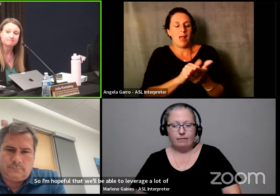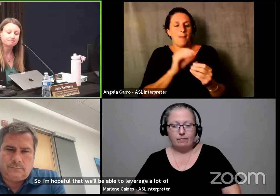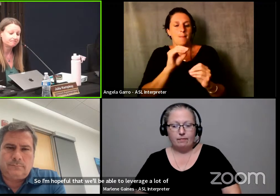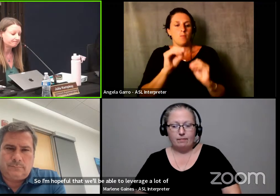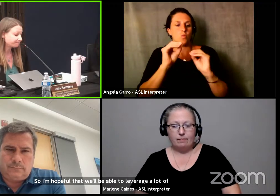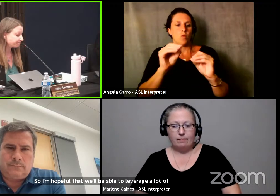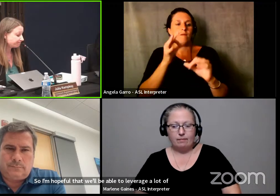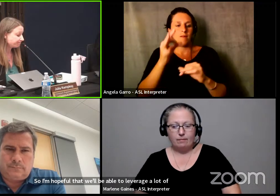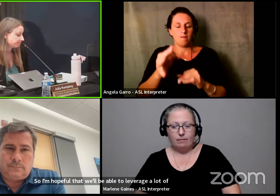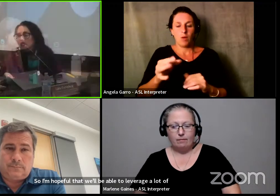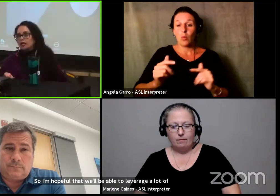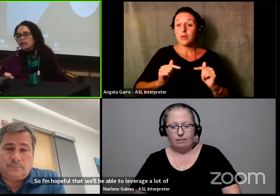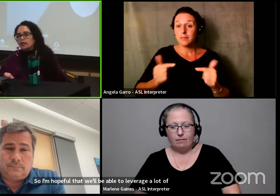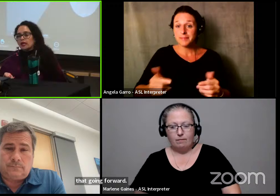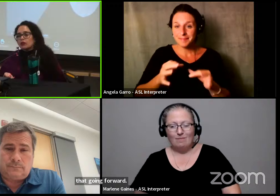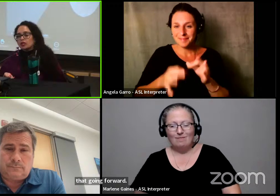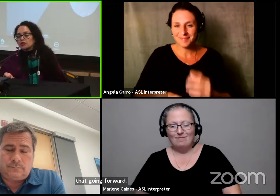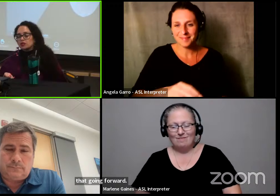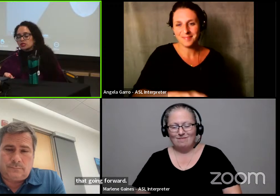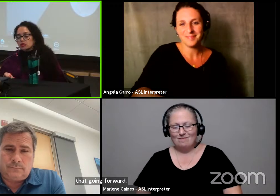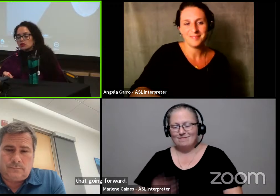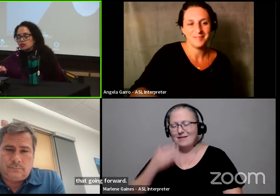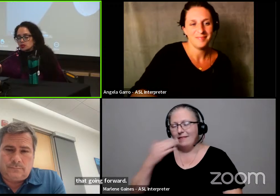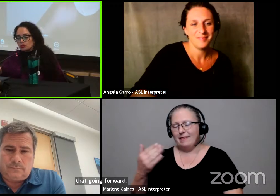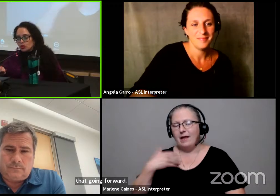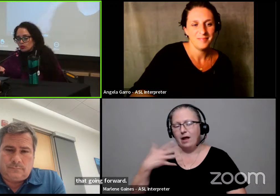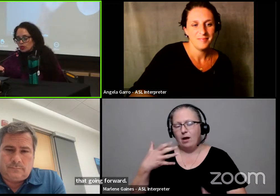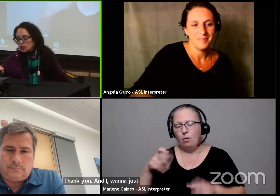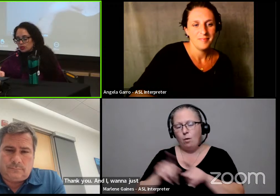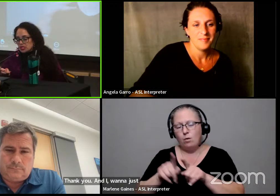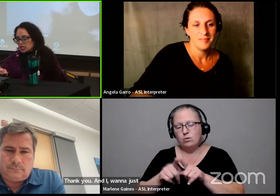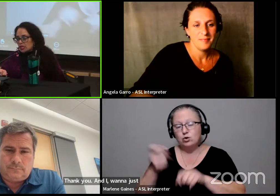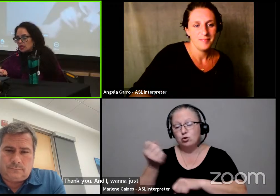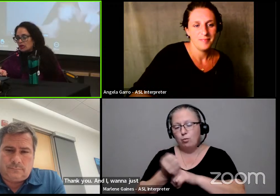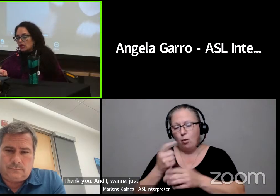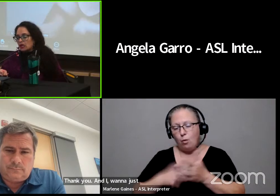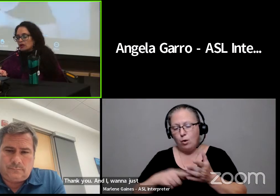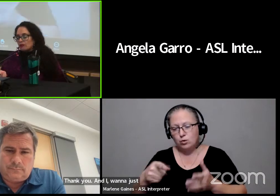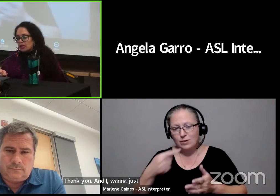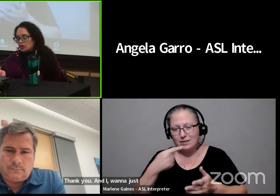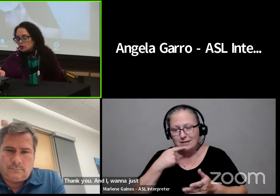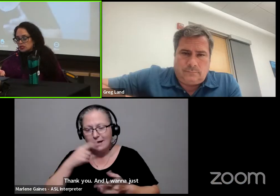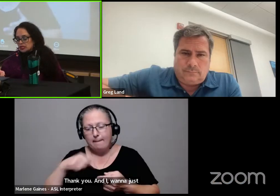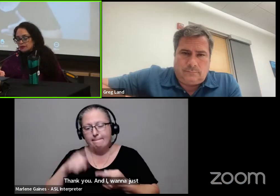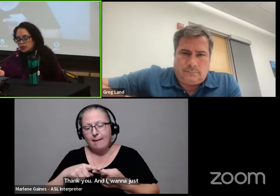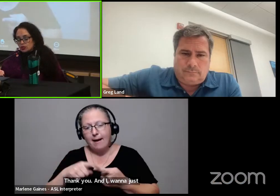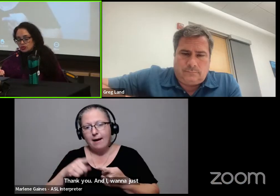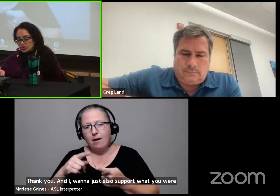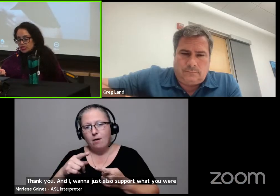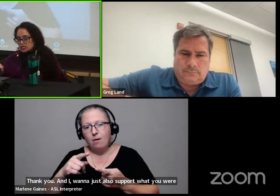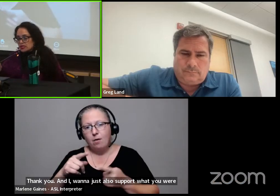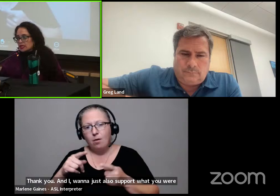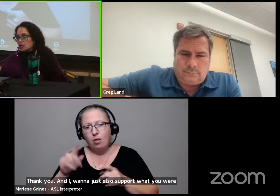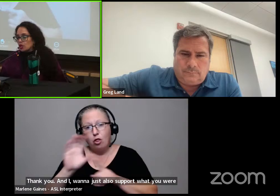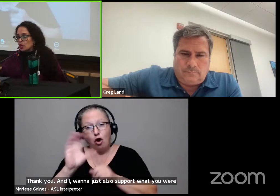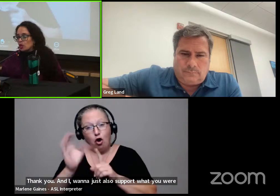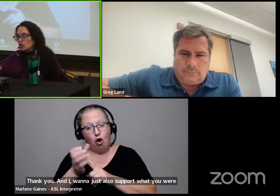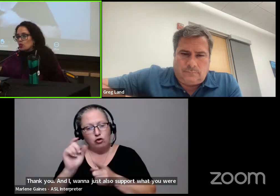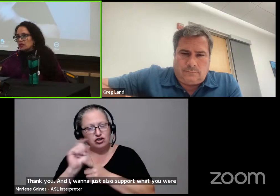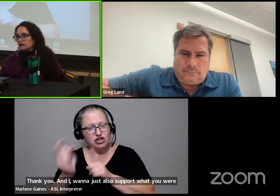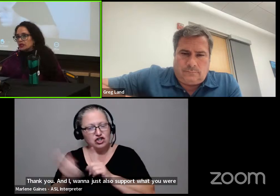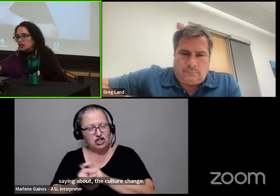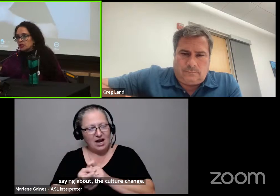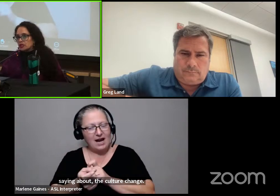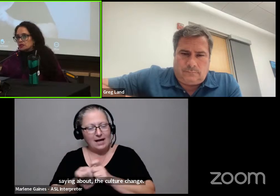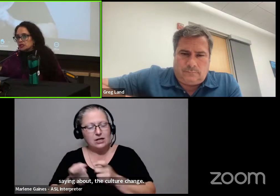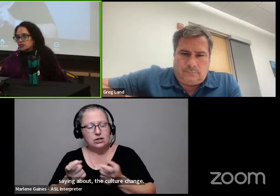Thank you. I want to just also support what you were saying about the culture change. I think